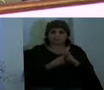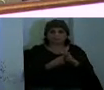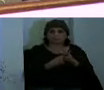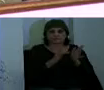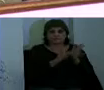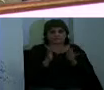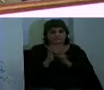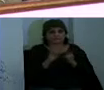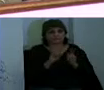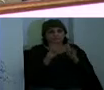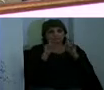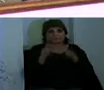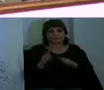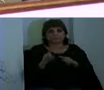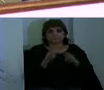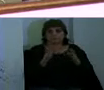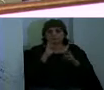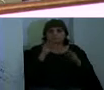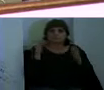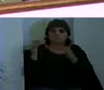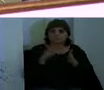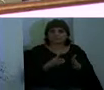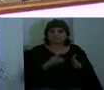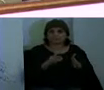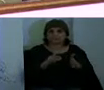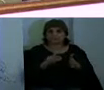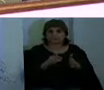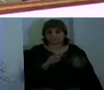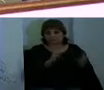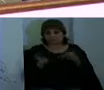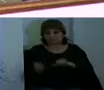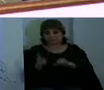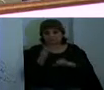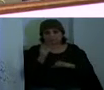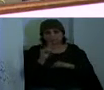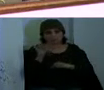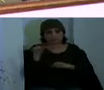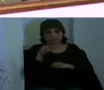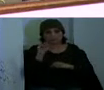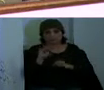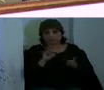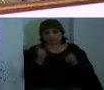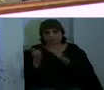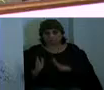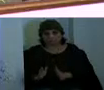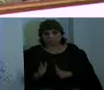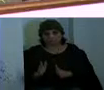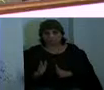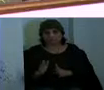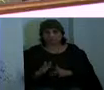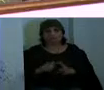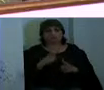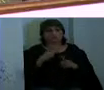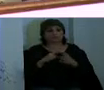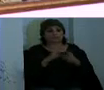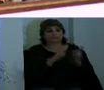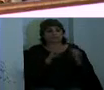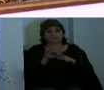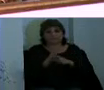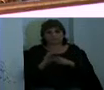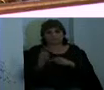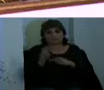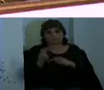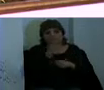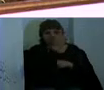baptized by his cousin, John the Baptist. Then he gets into the Jordan wilderness where